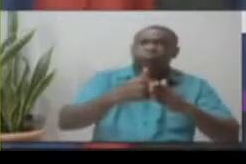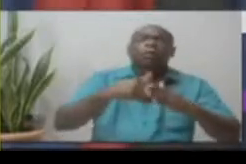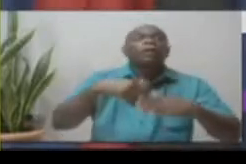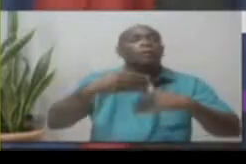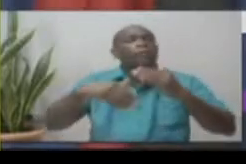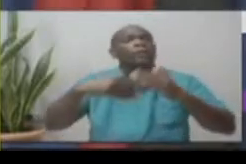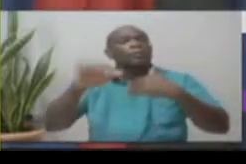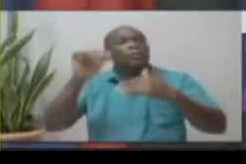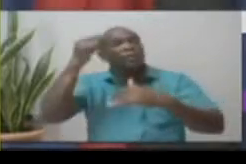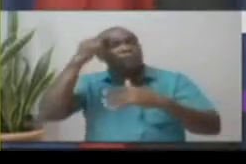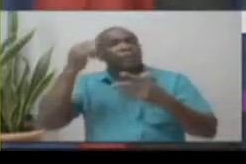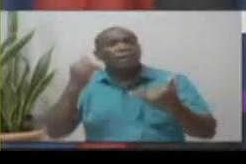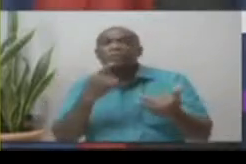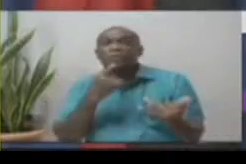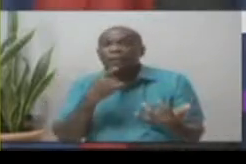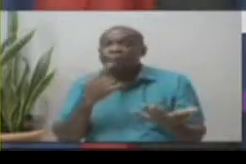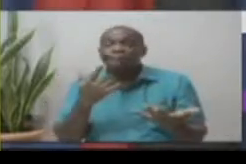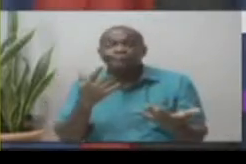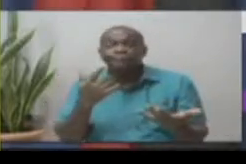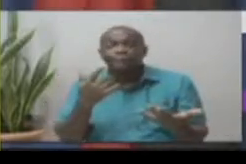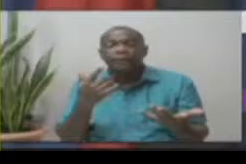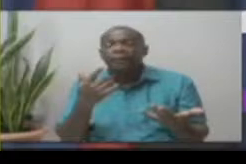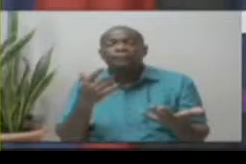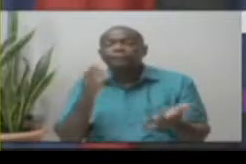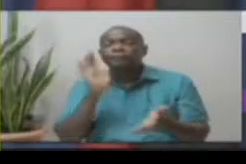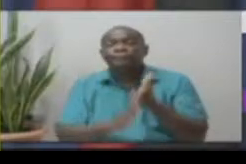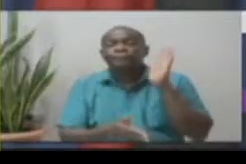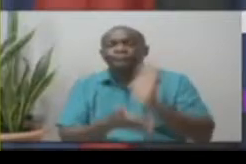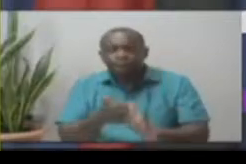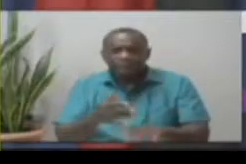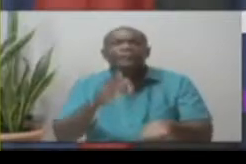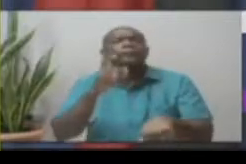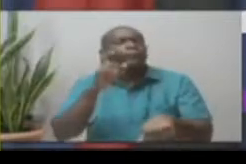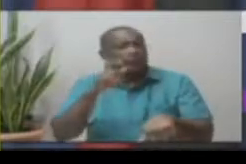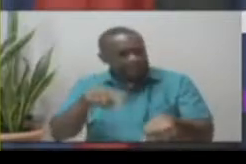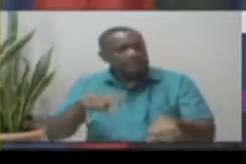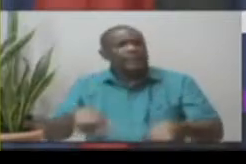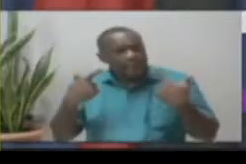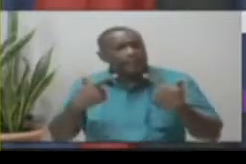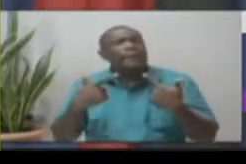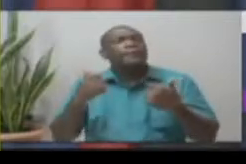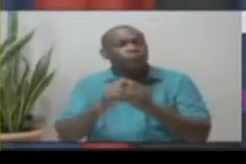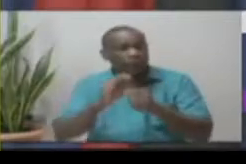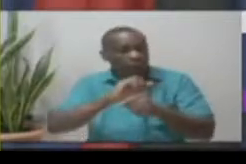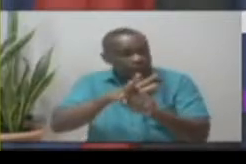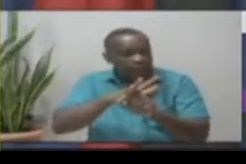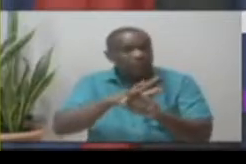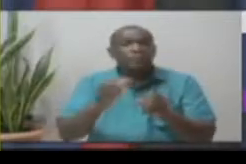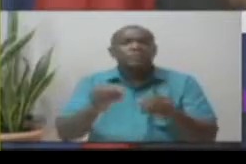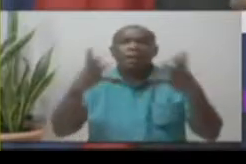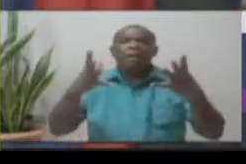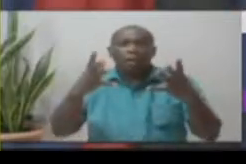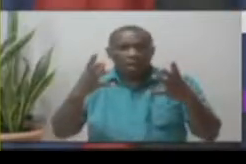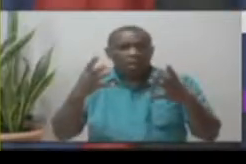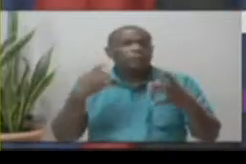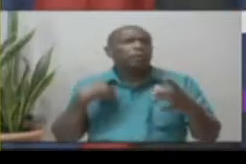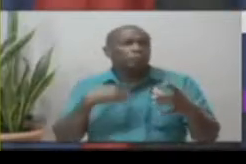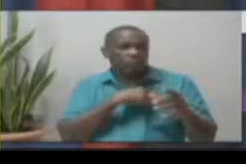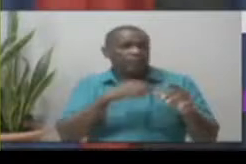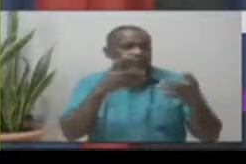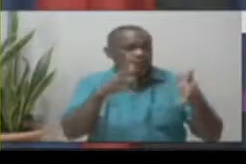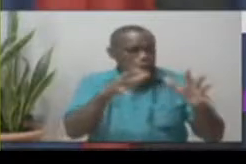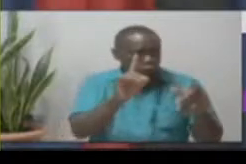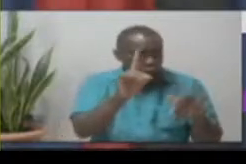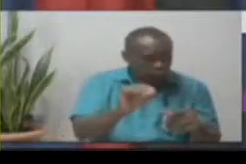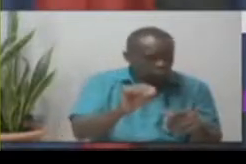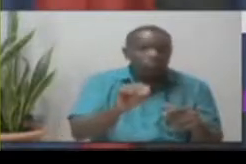now saying, listen, we have to live with this virus. There's a lot that you could do. There's a lot that the government has done. And let us